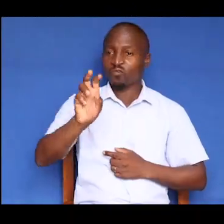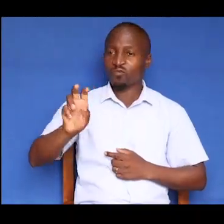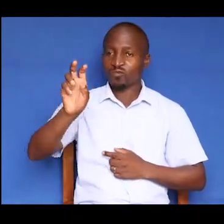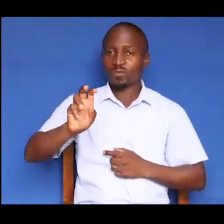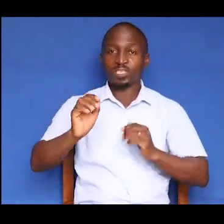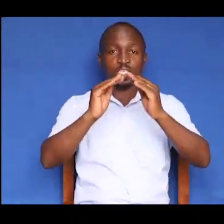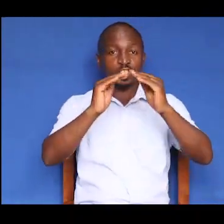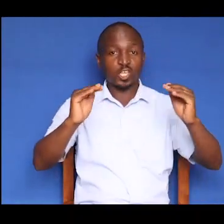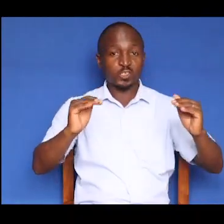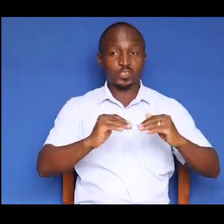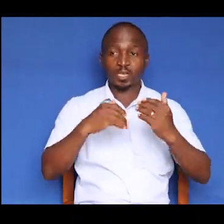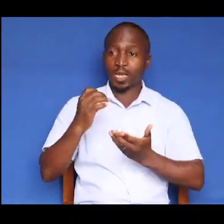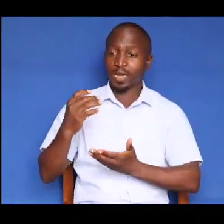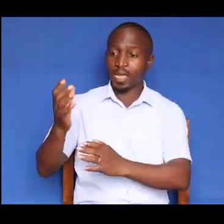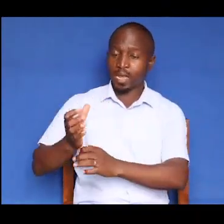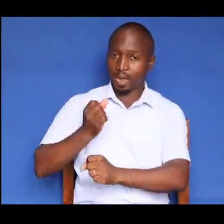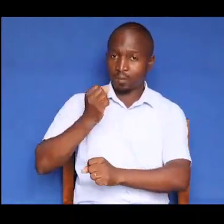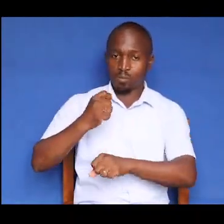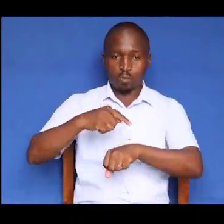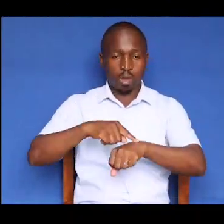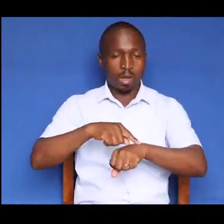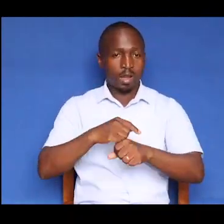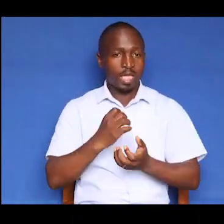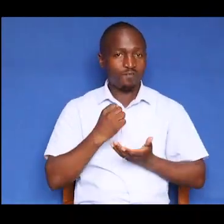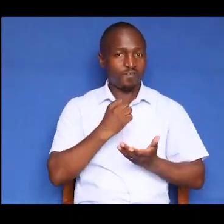income when investment increased to